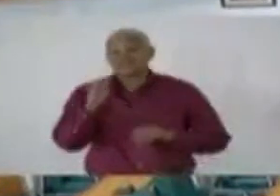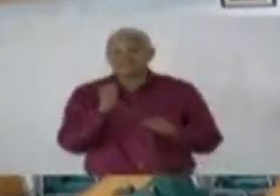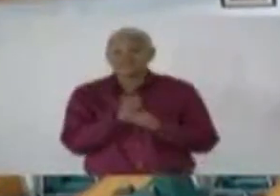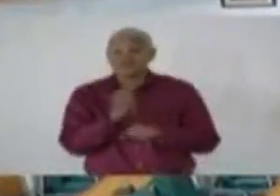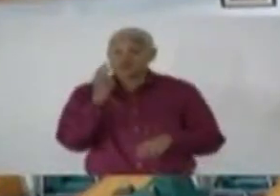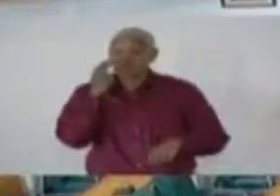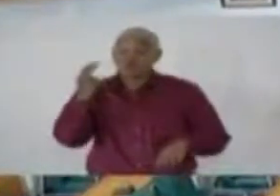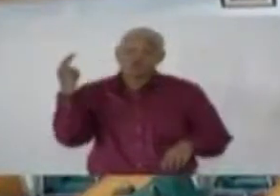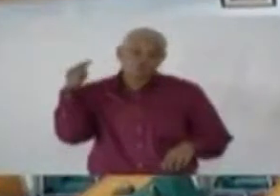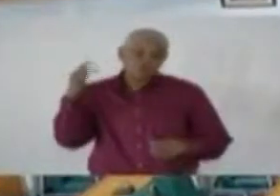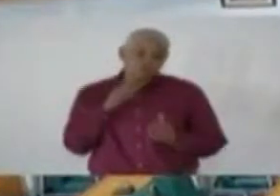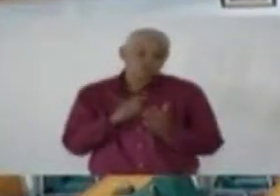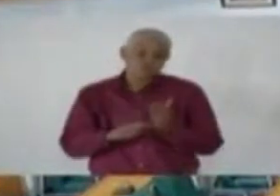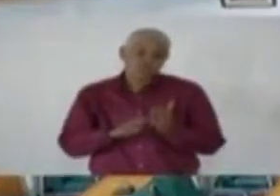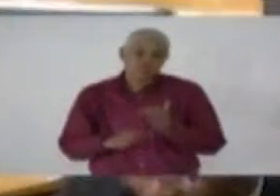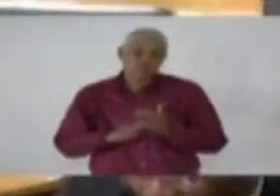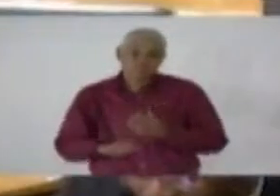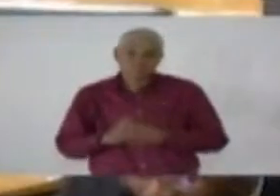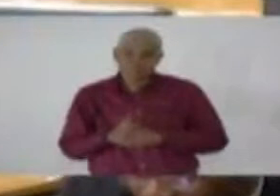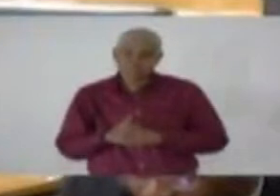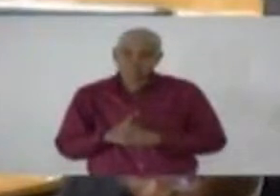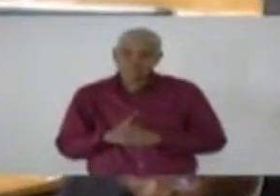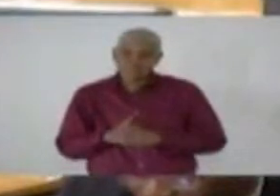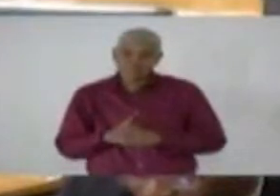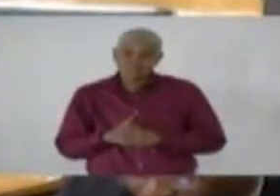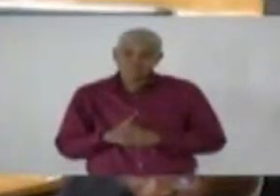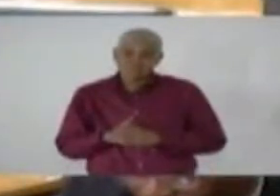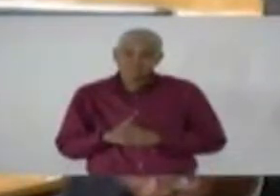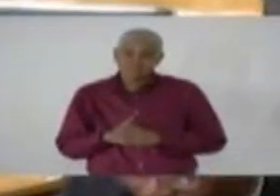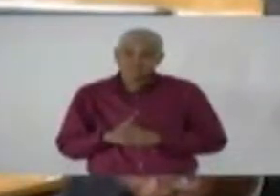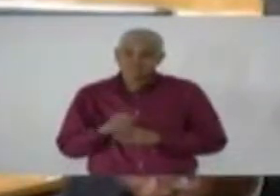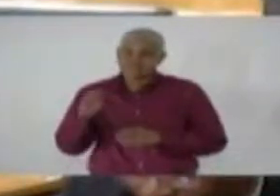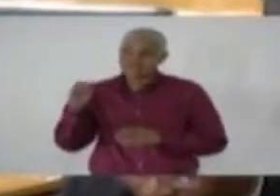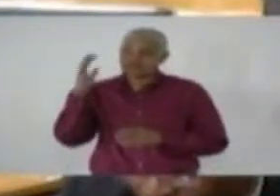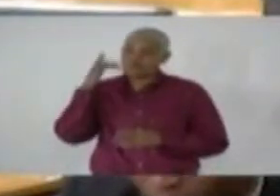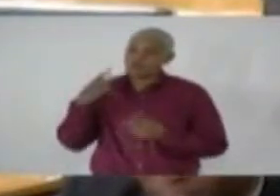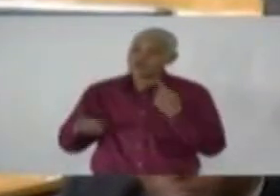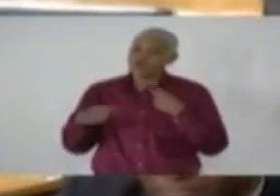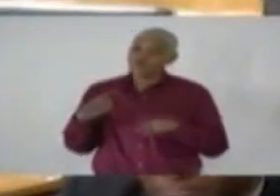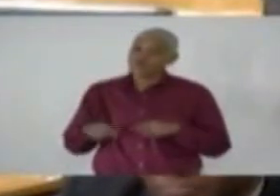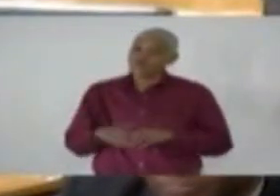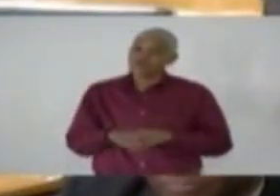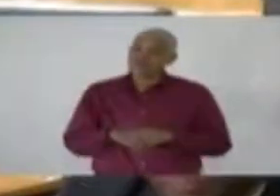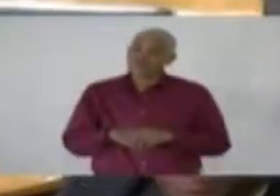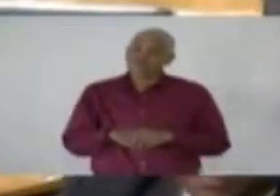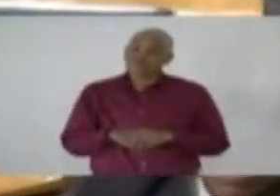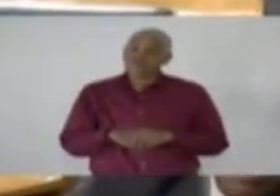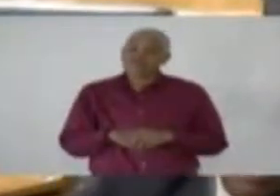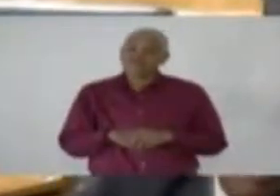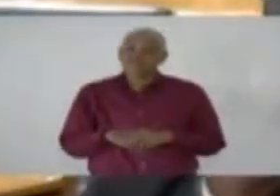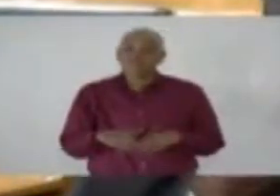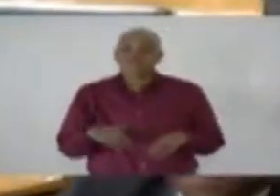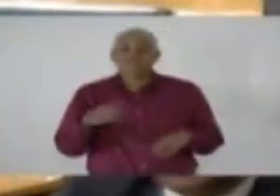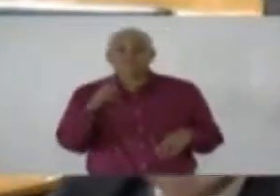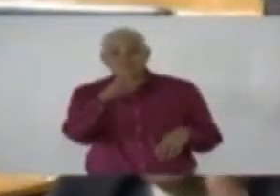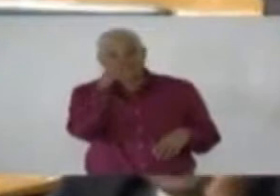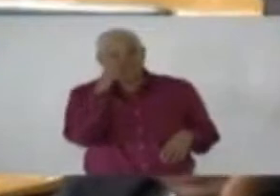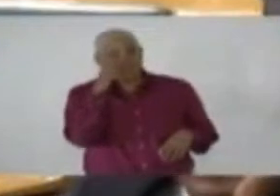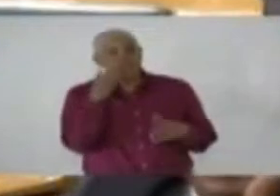and check. This is what we do. So you can hear very well.